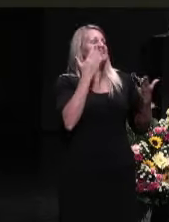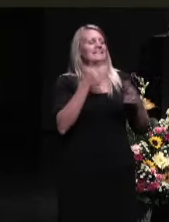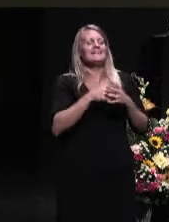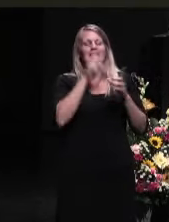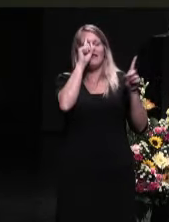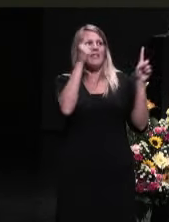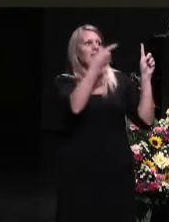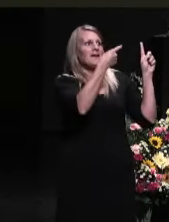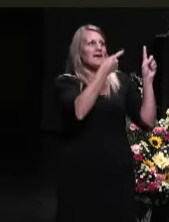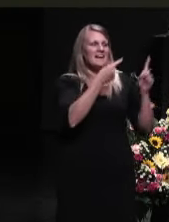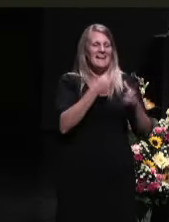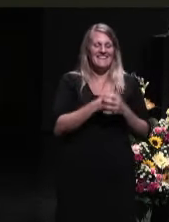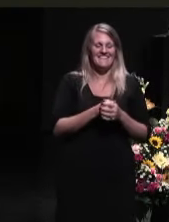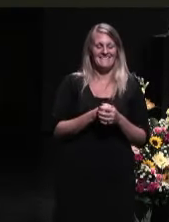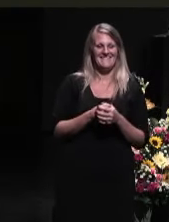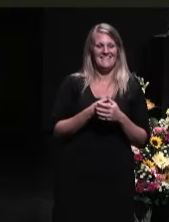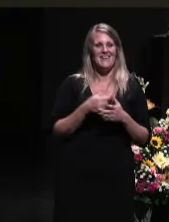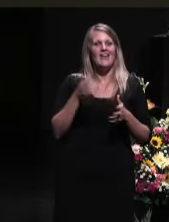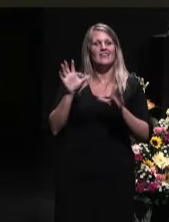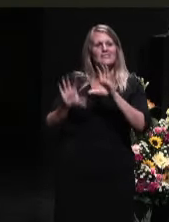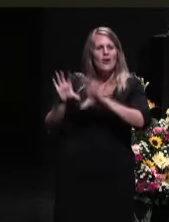that before?